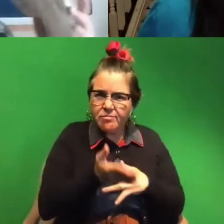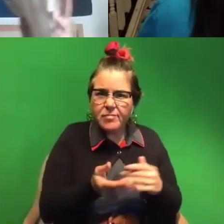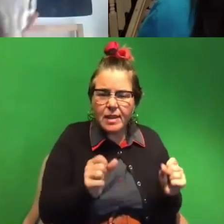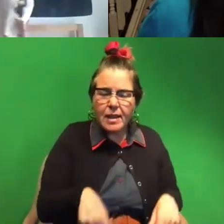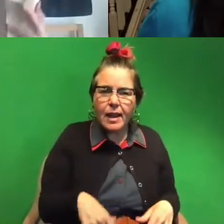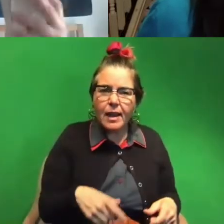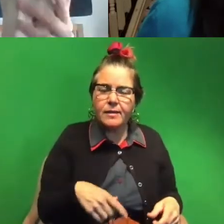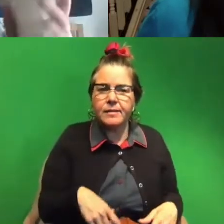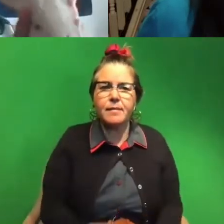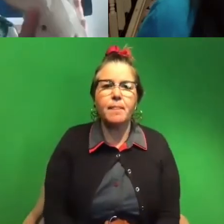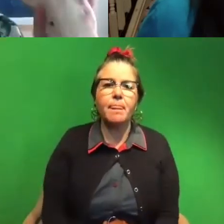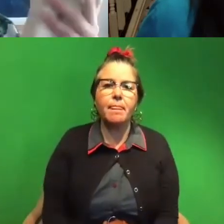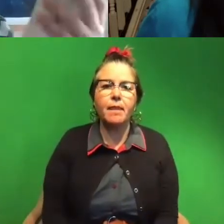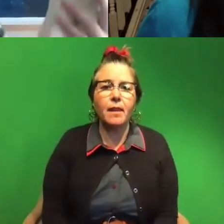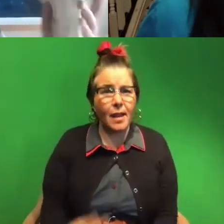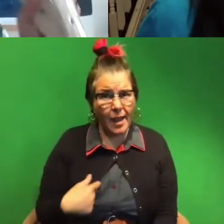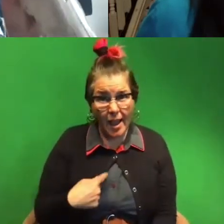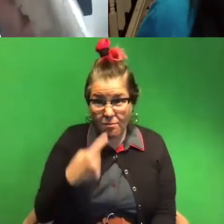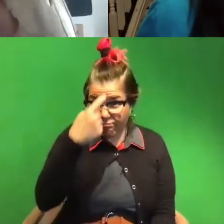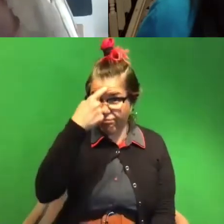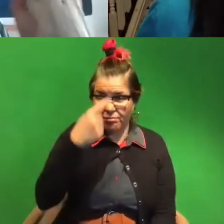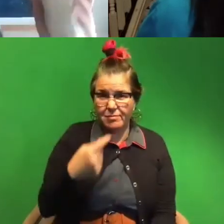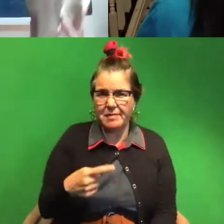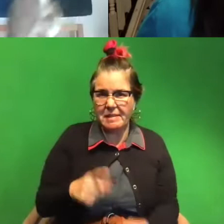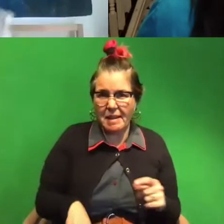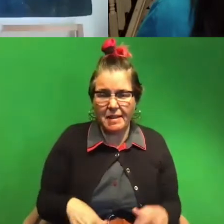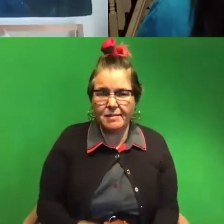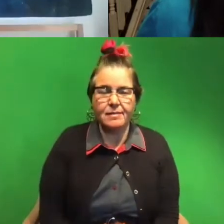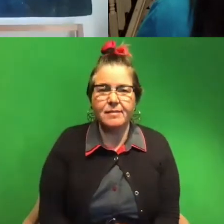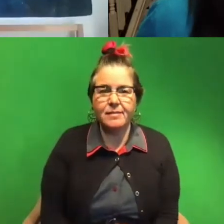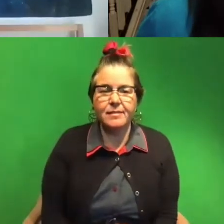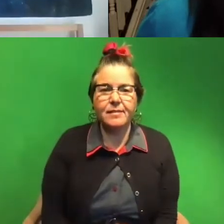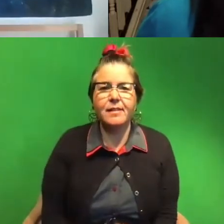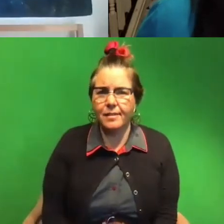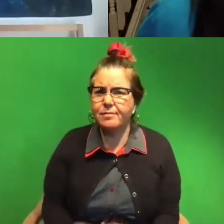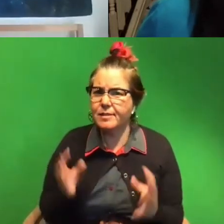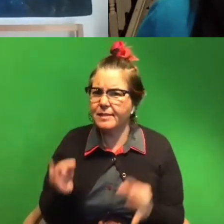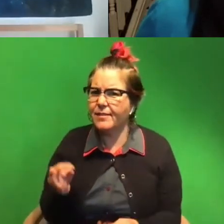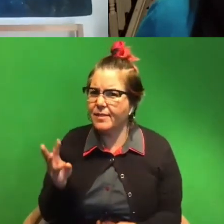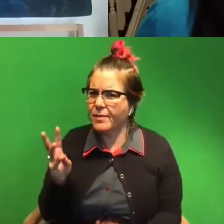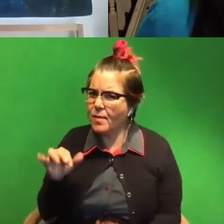with. I Right. know I wouldn't be, I'd be pretty sad with that. For sure. That's wild.